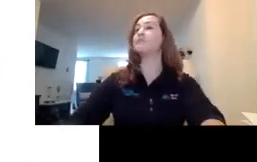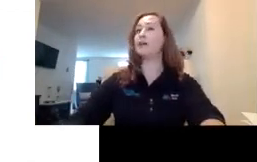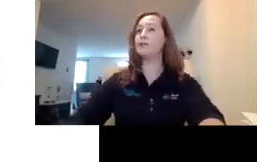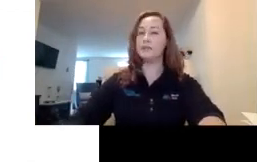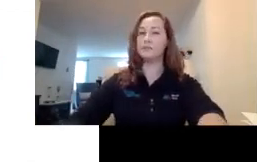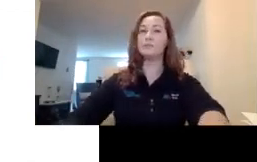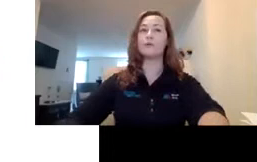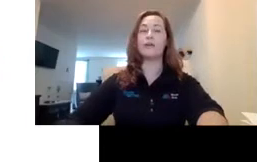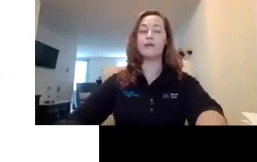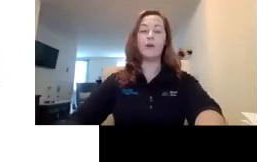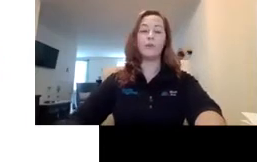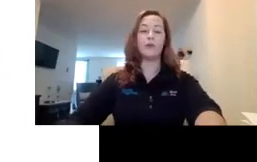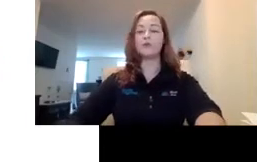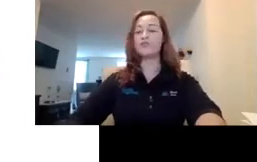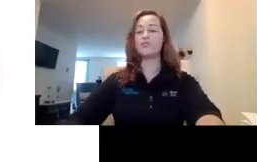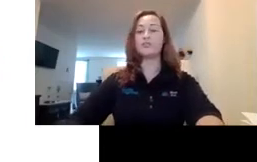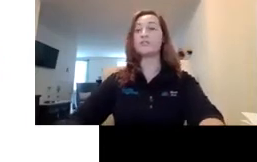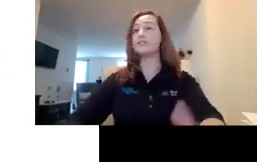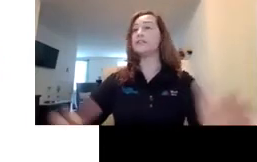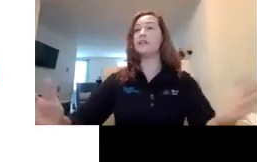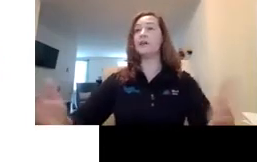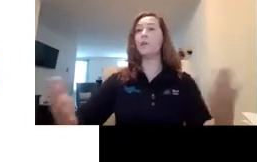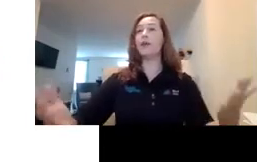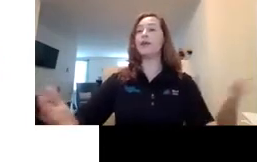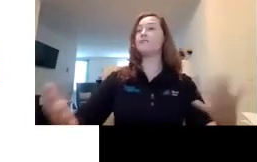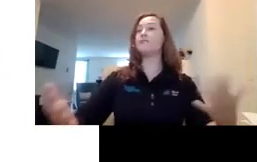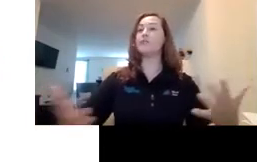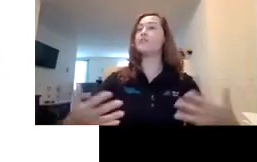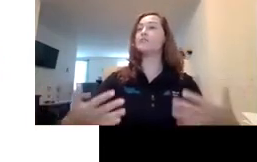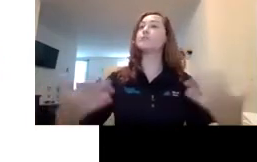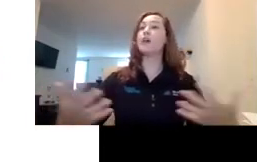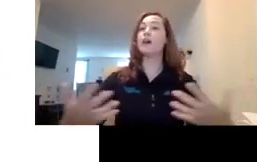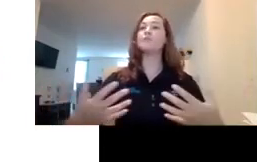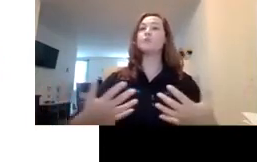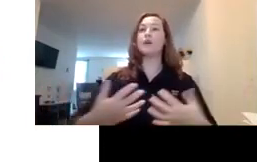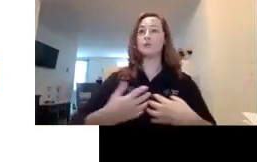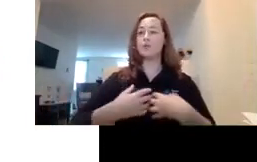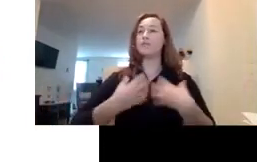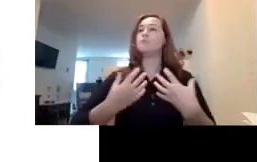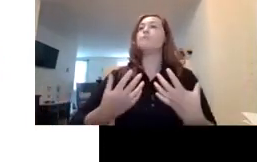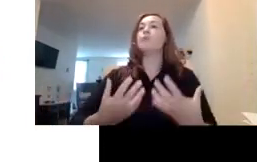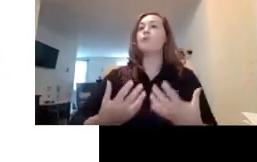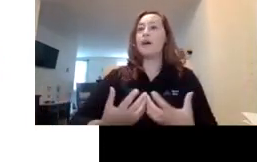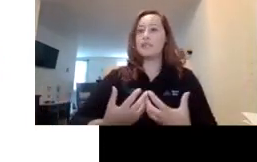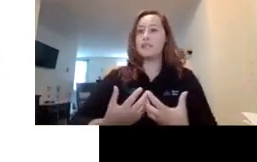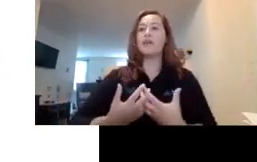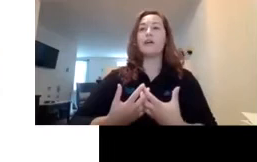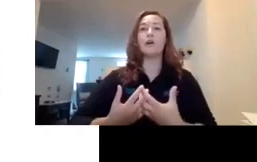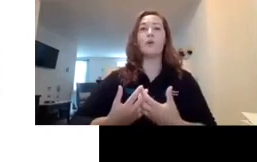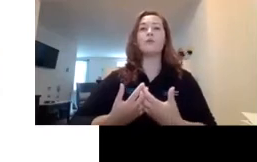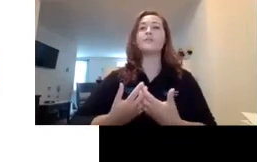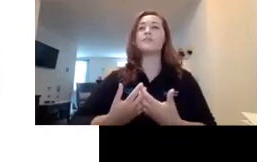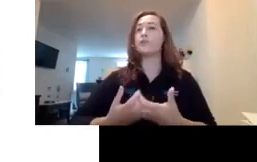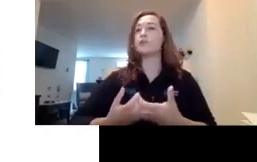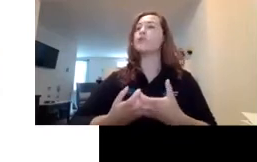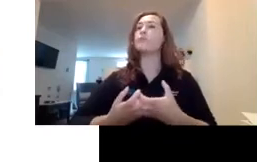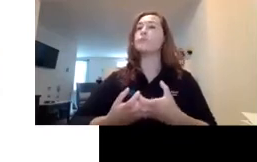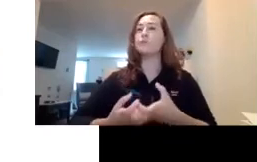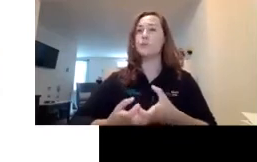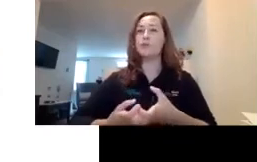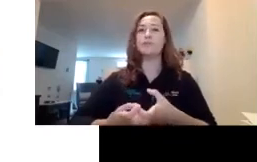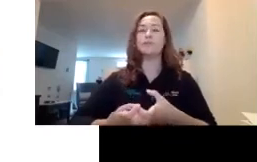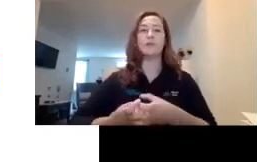Proactive rounding, right? We couldn't just sit and wait for things to come to us. We have to be proactive and go and search